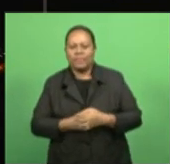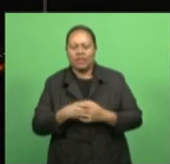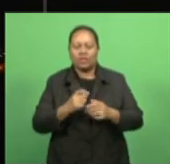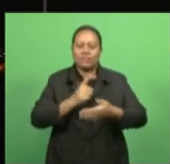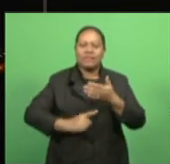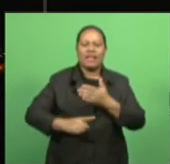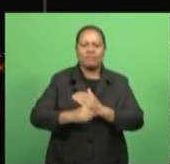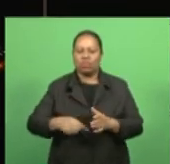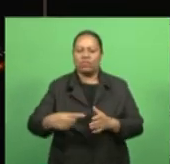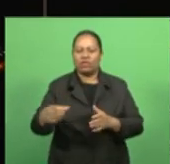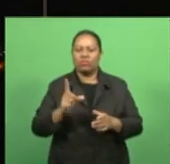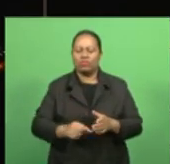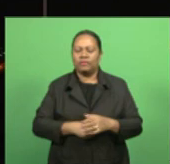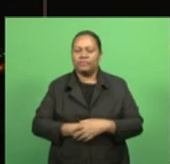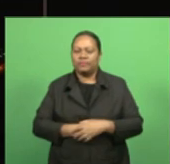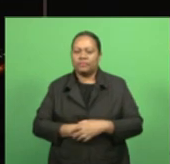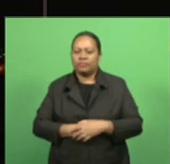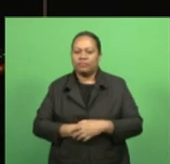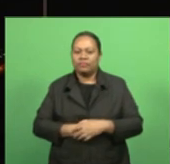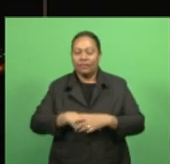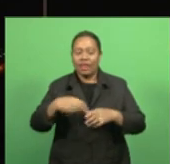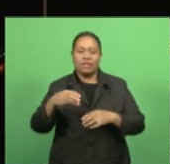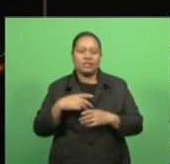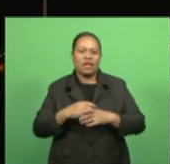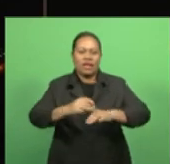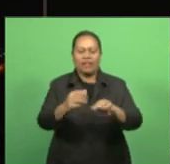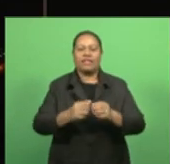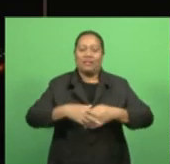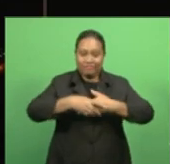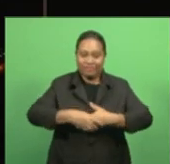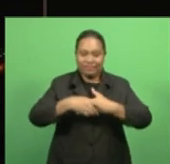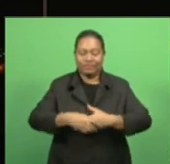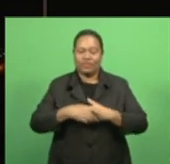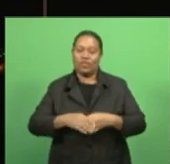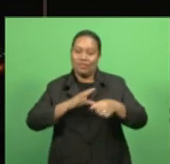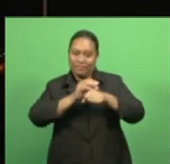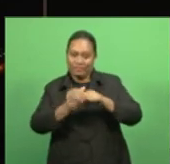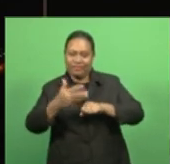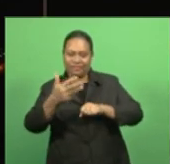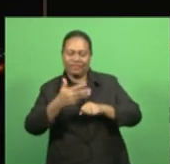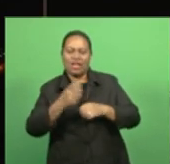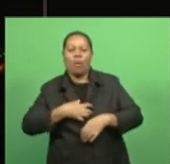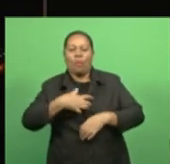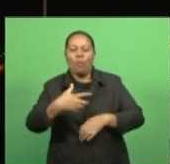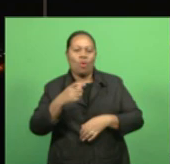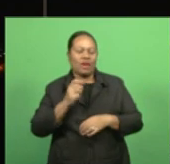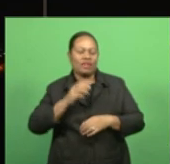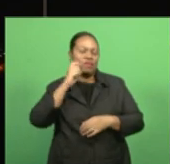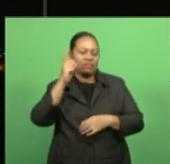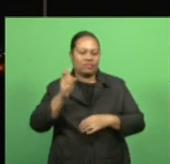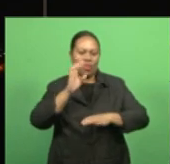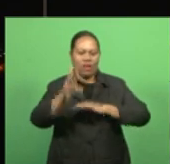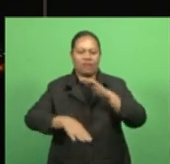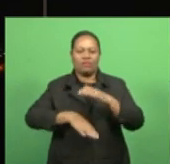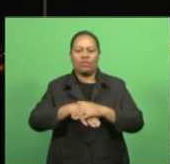Super Rugby Aotearoa. Coming up, will the handshake remain post-COVID-19? We'll have more in the world of the weird and the wonderful after